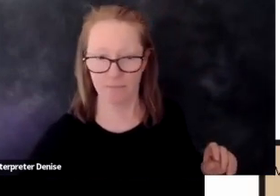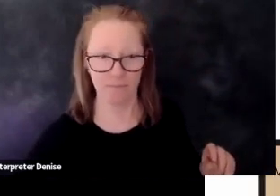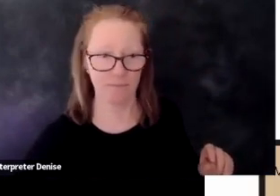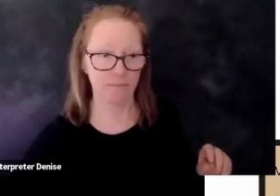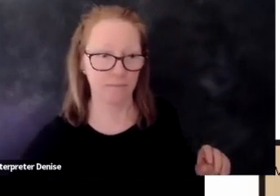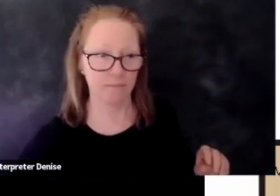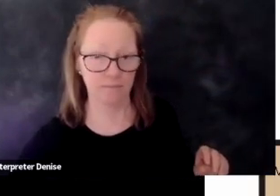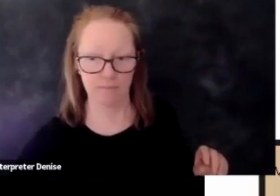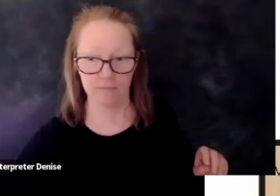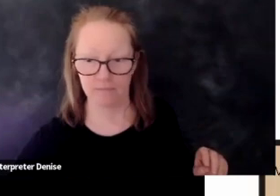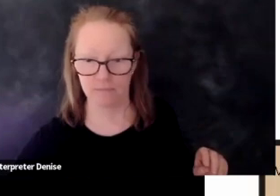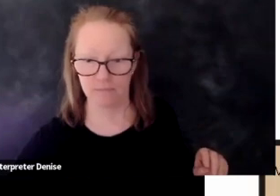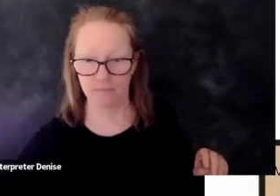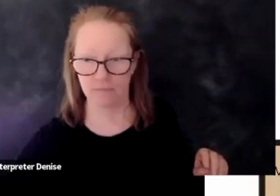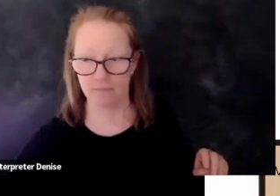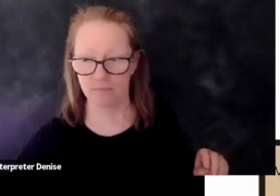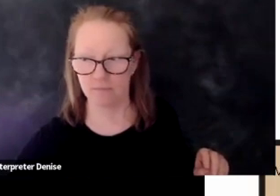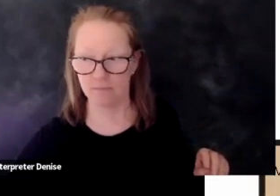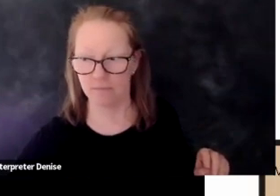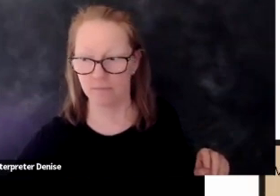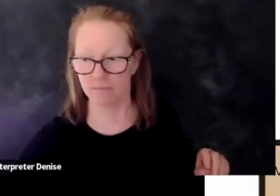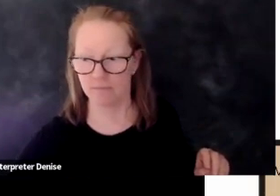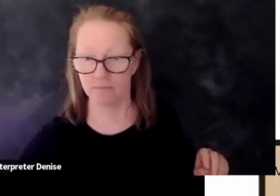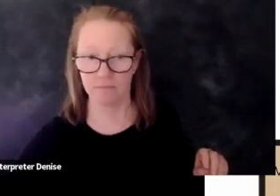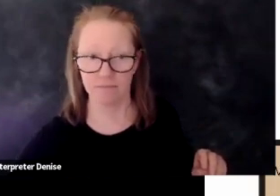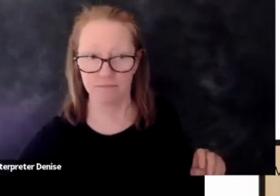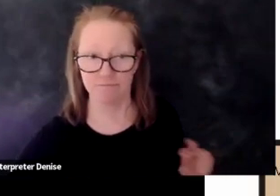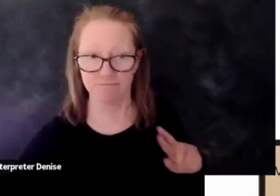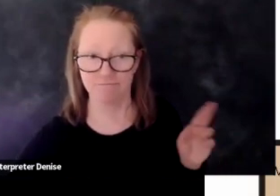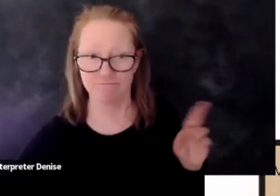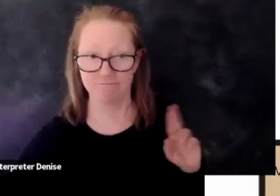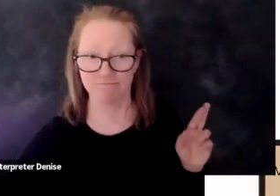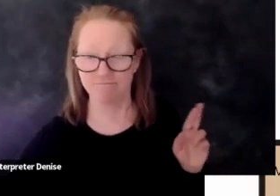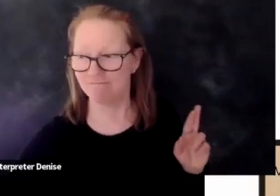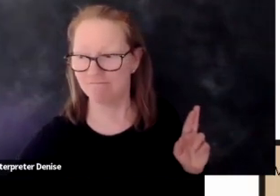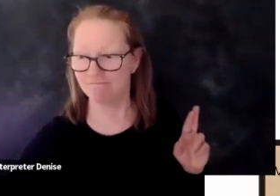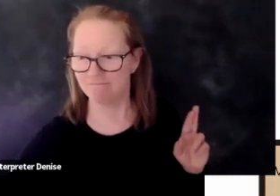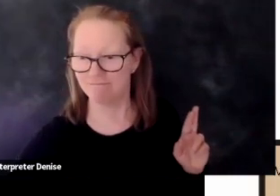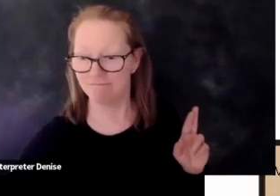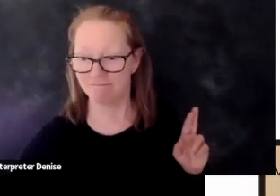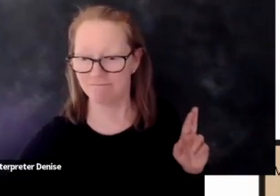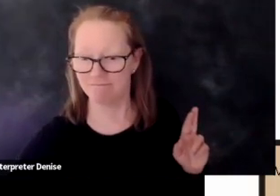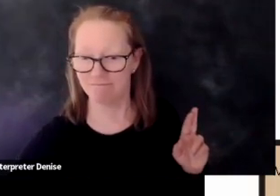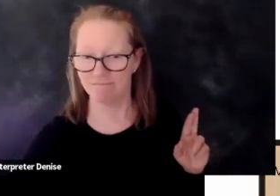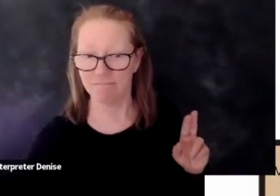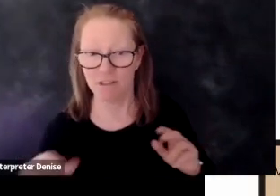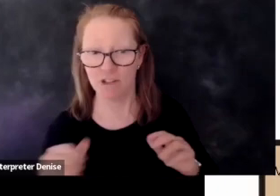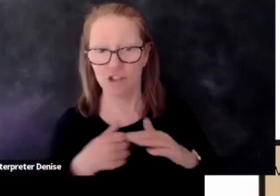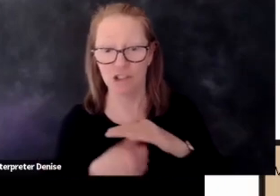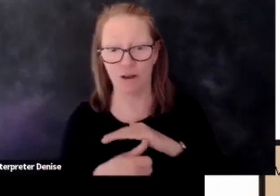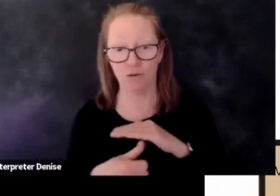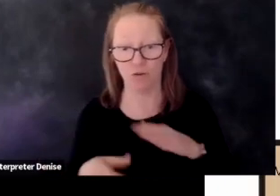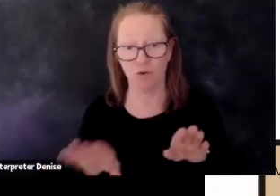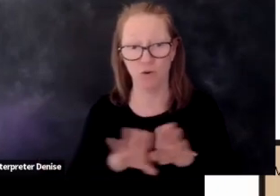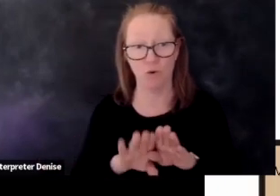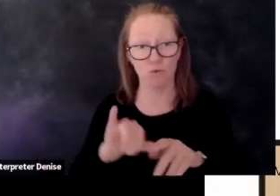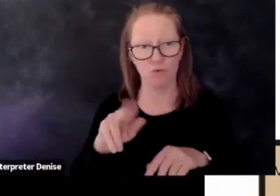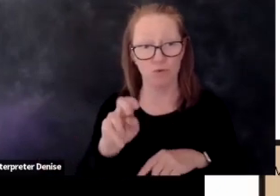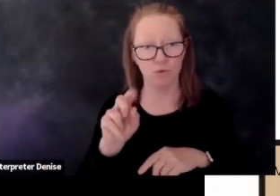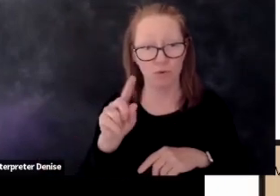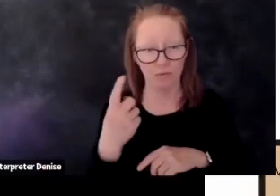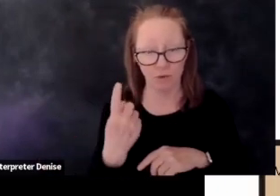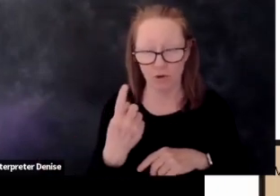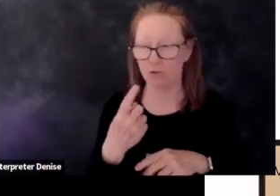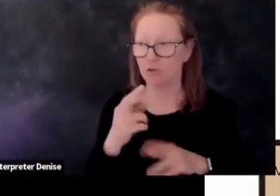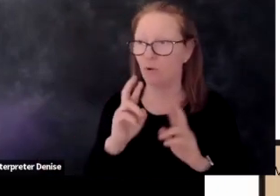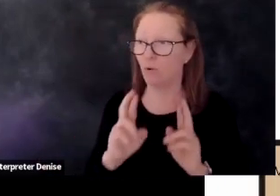the shelter is going to close on the 1st. We're hoping to be under construction on a new floor so that we can have it ready by mid-August,